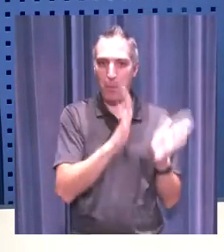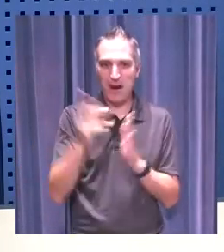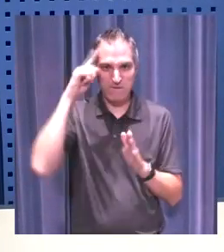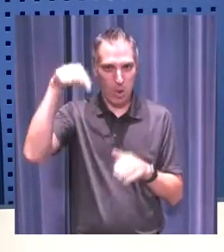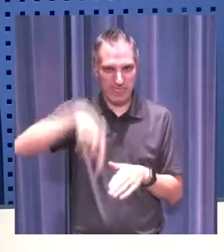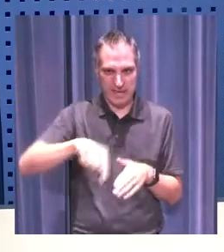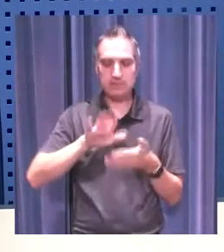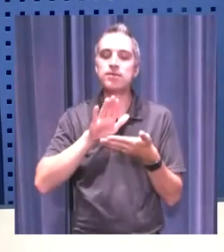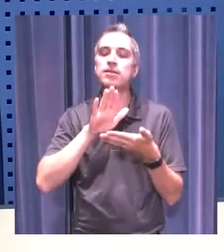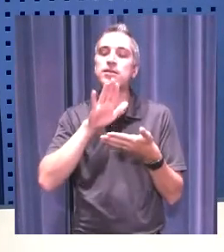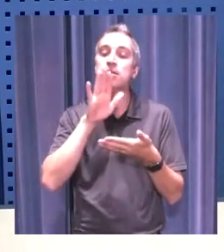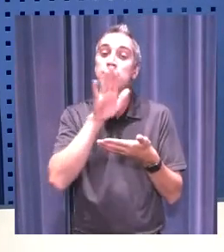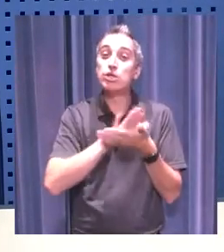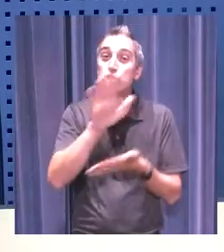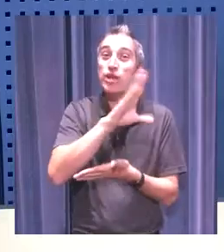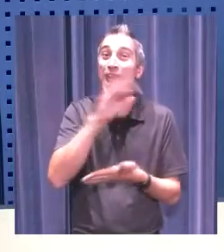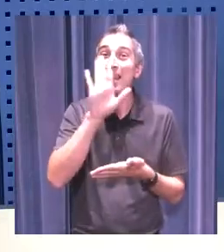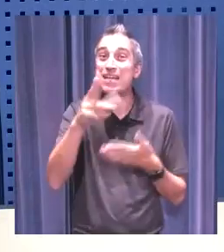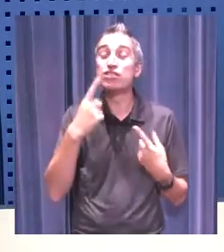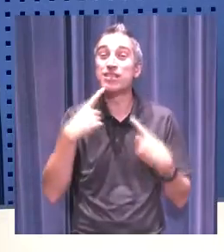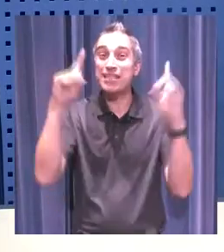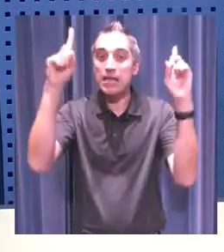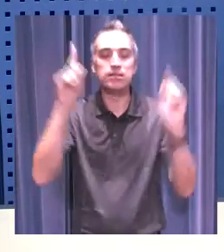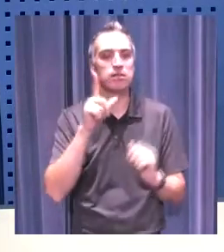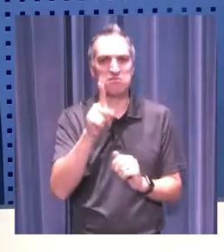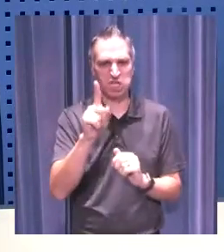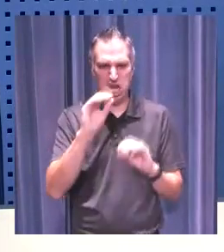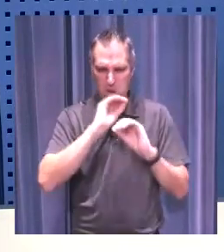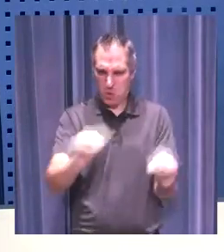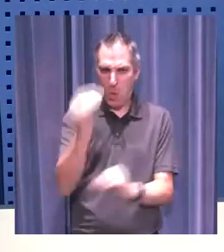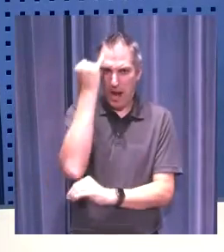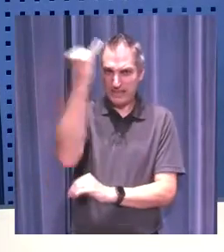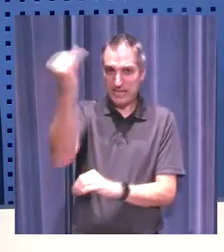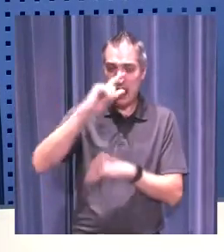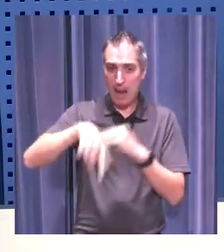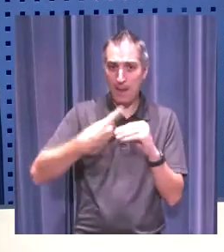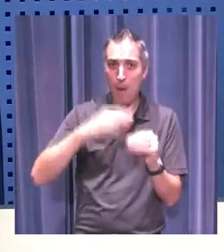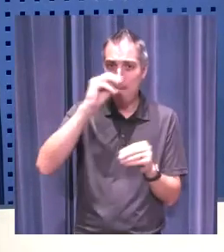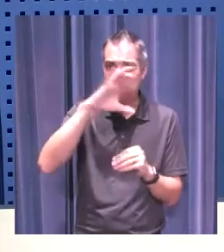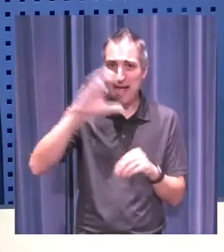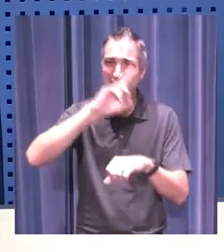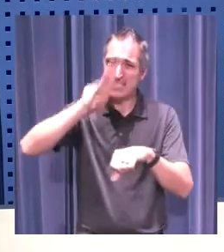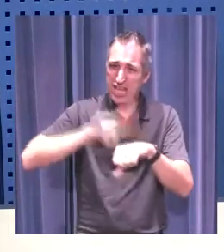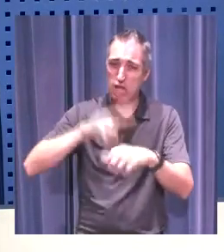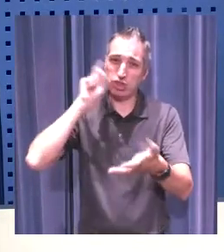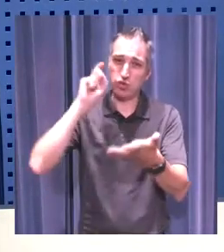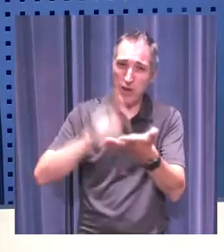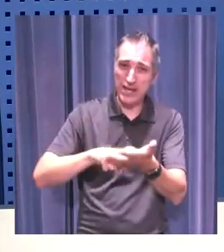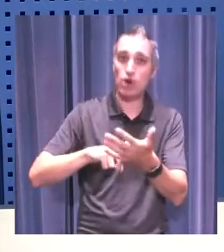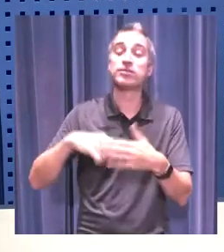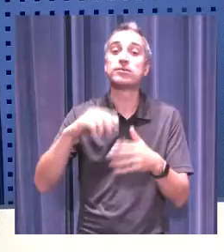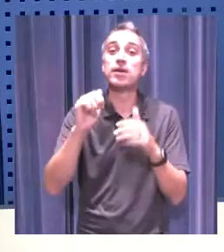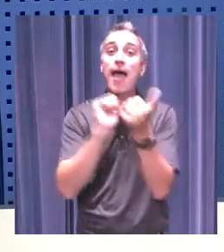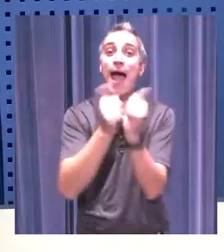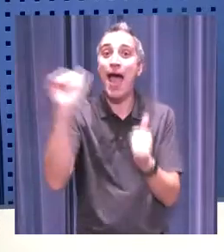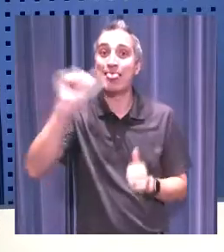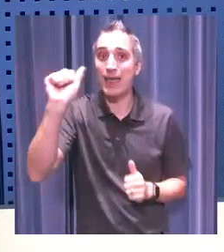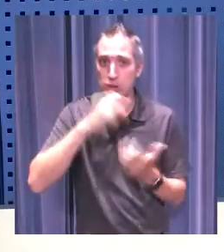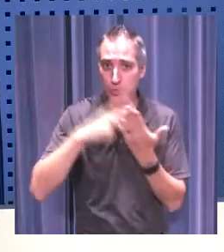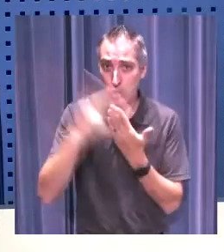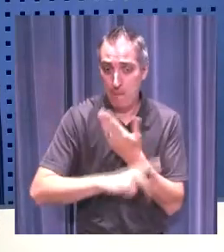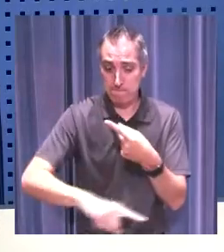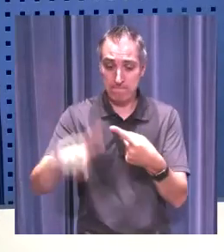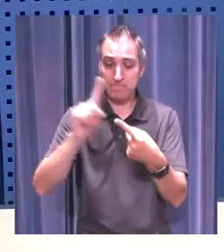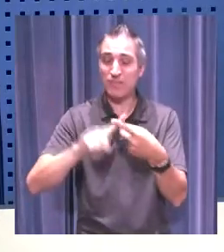its record of success. When asked, she clearly had no idea about Mott's nationally recognized athletics program,